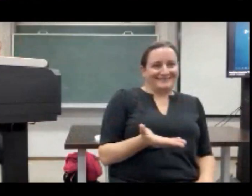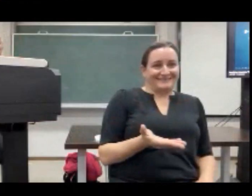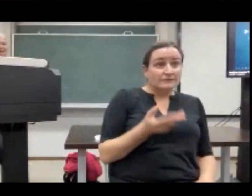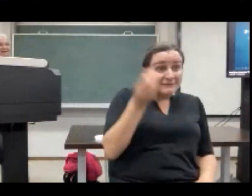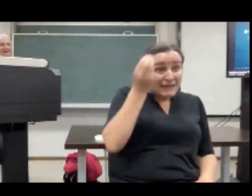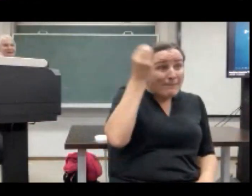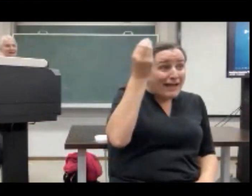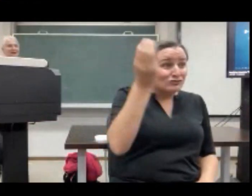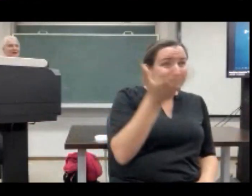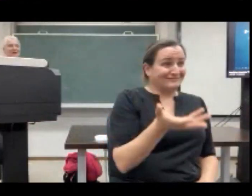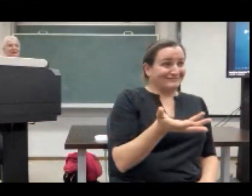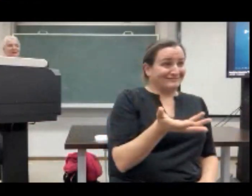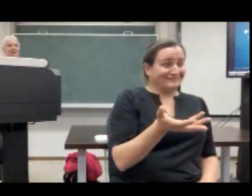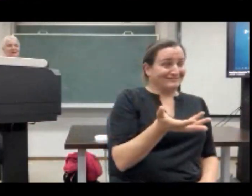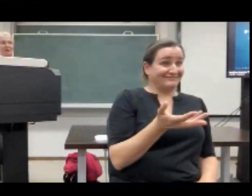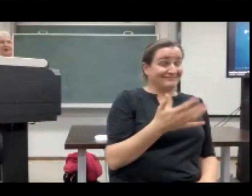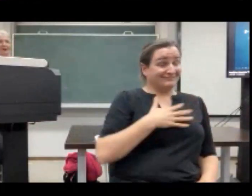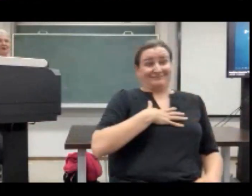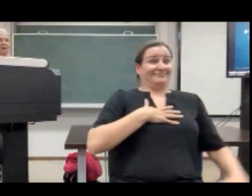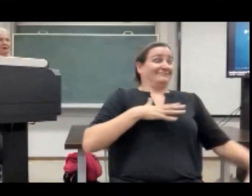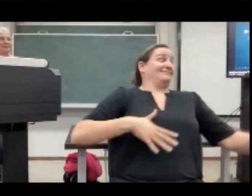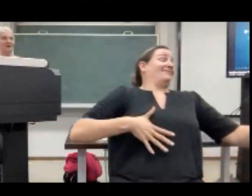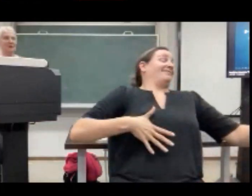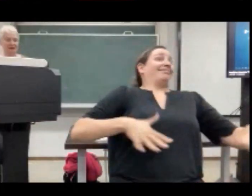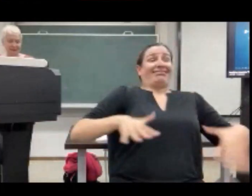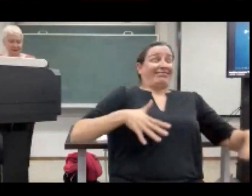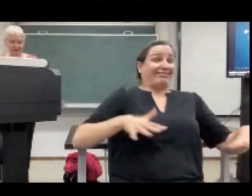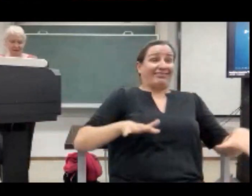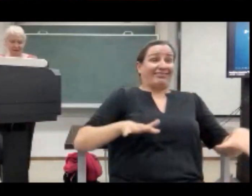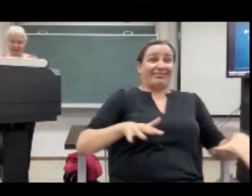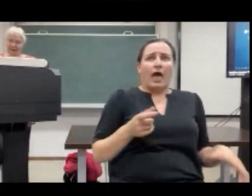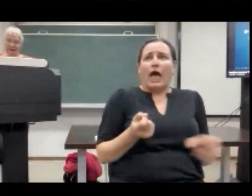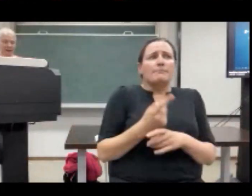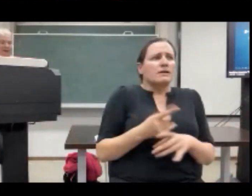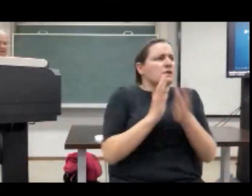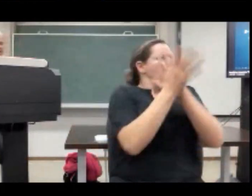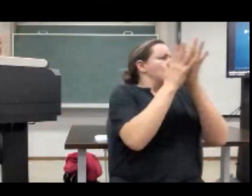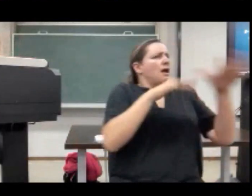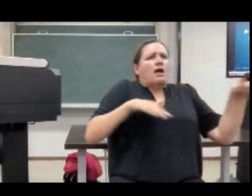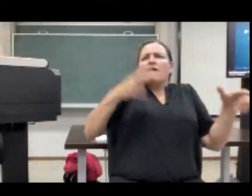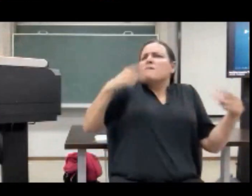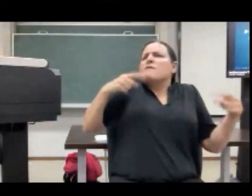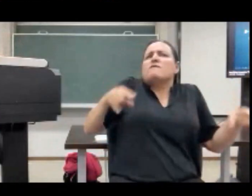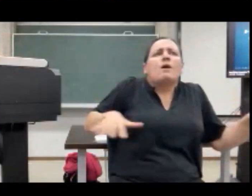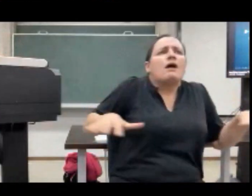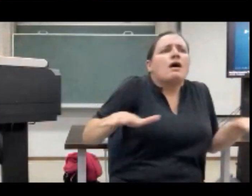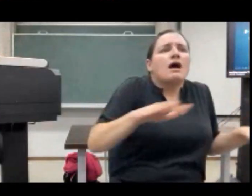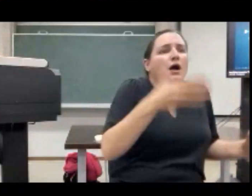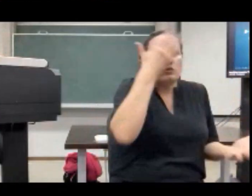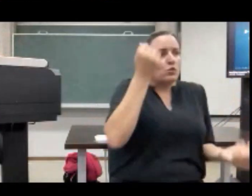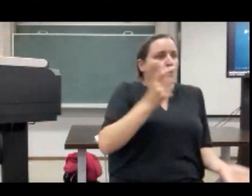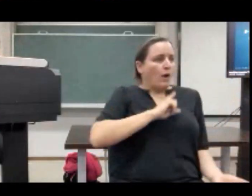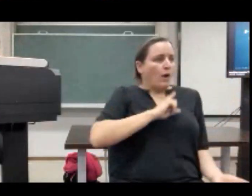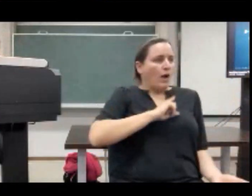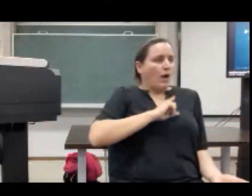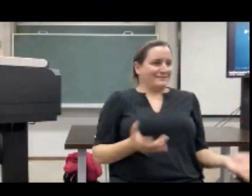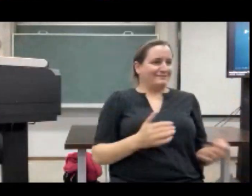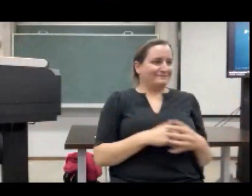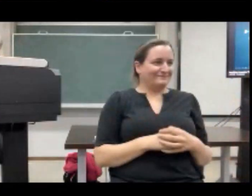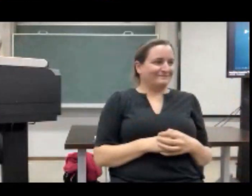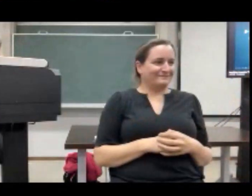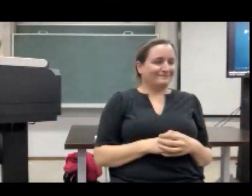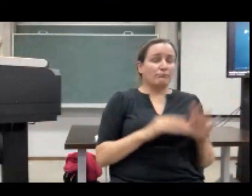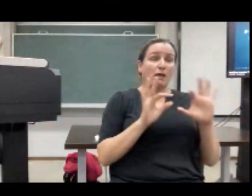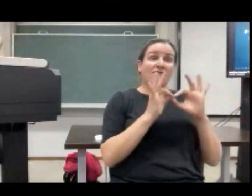You can imagine being in that situation, something is going on and you have no idea. Okay, family events are not communicated